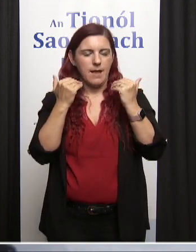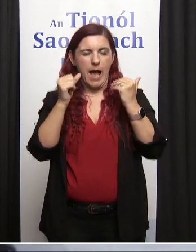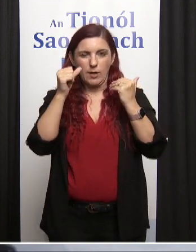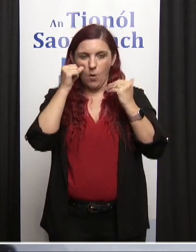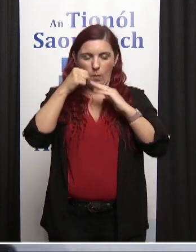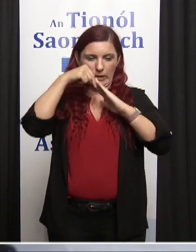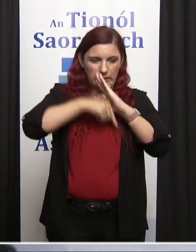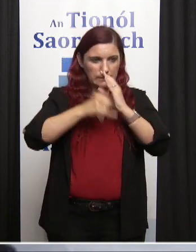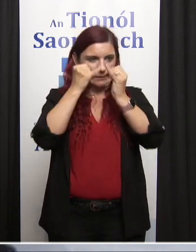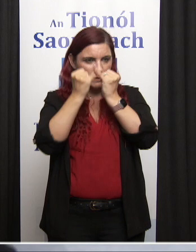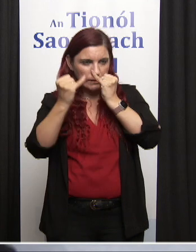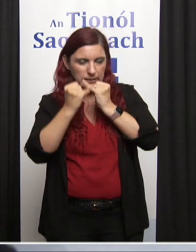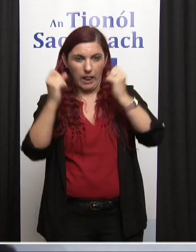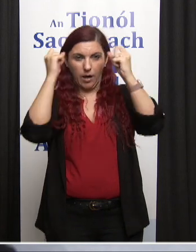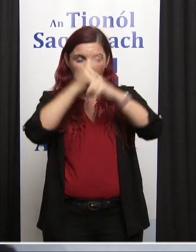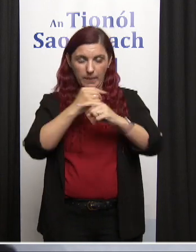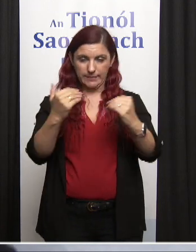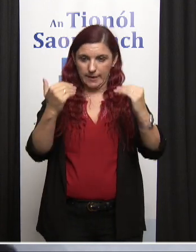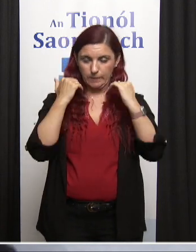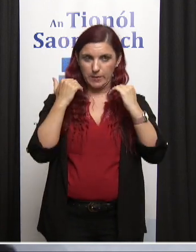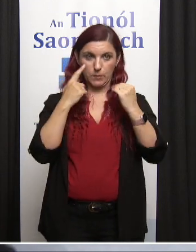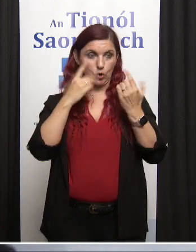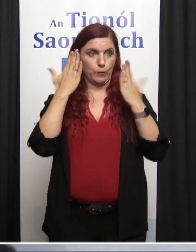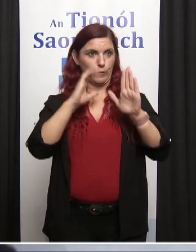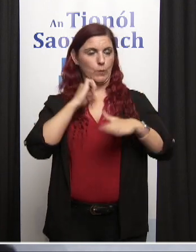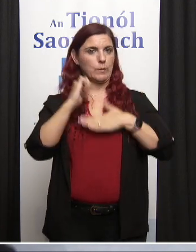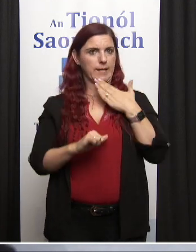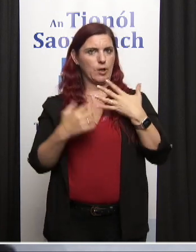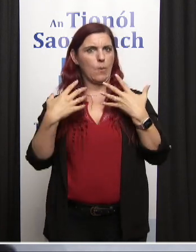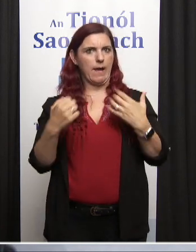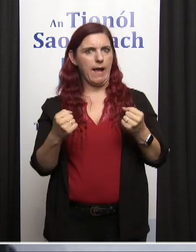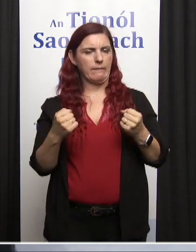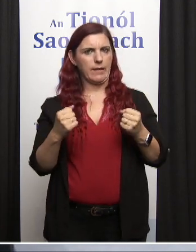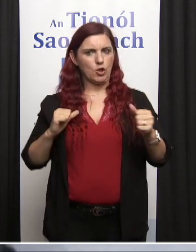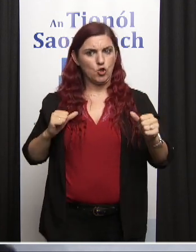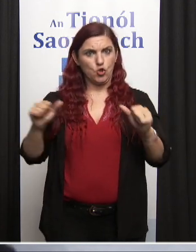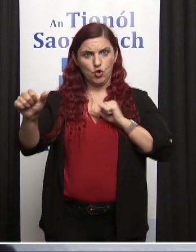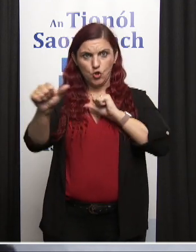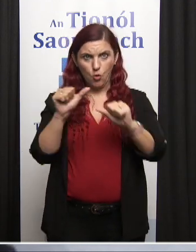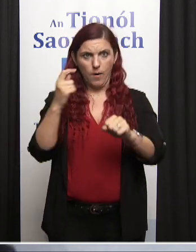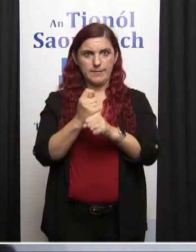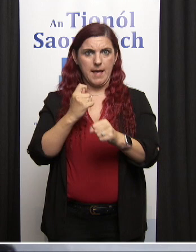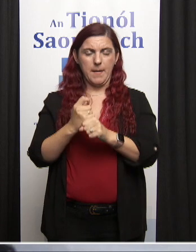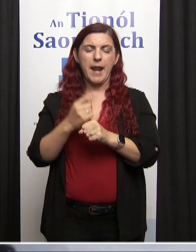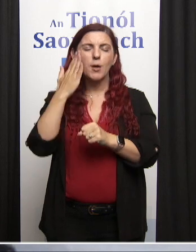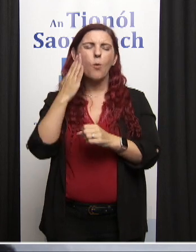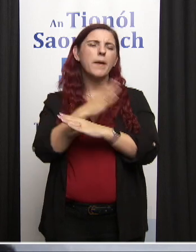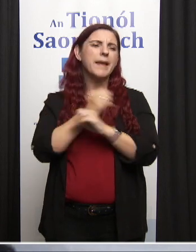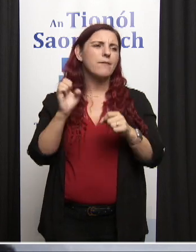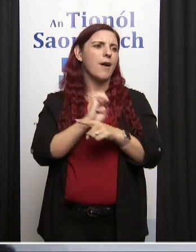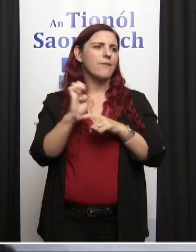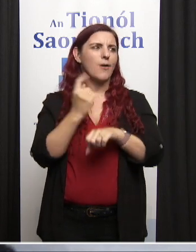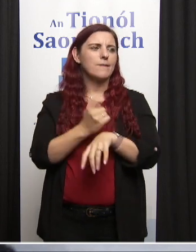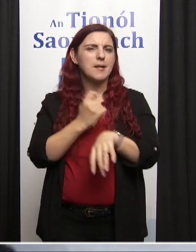it's complex. I think you've shown really today that in a short space of time, and I know we never have enough time, and we're not